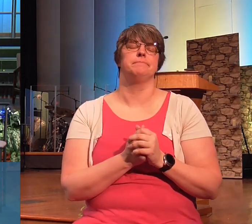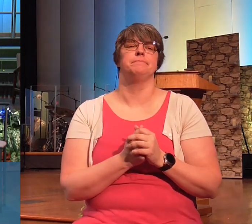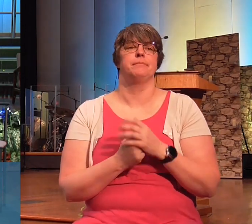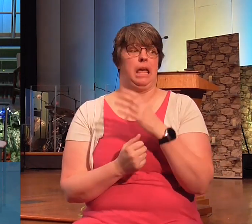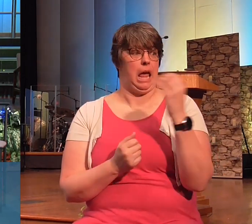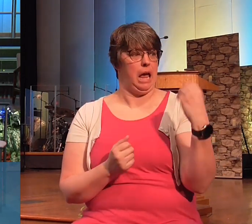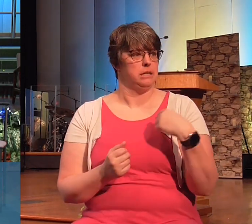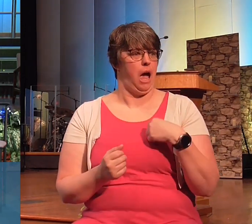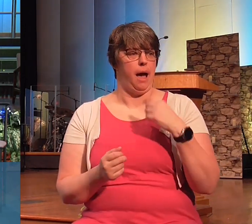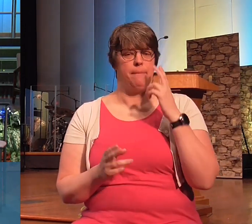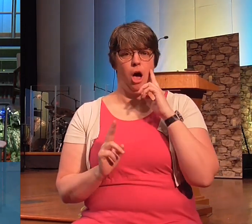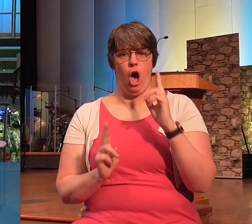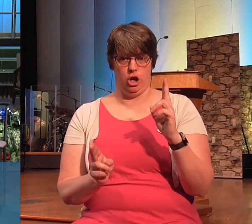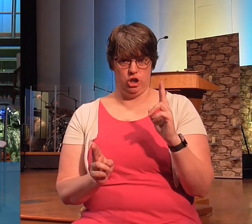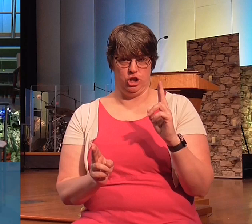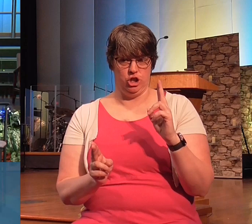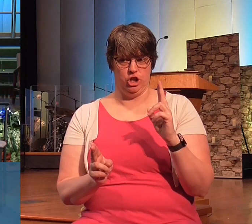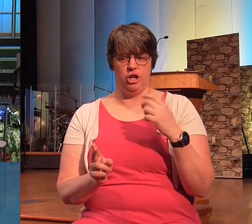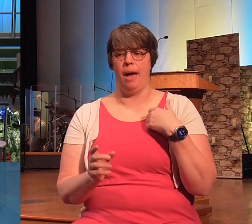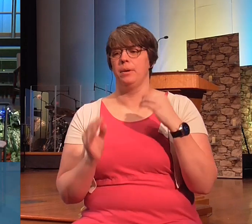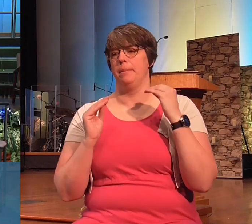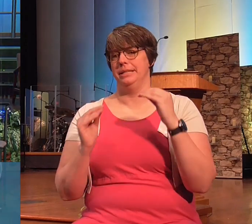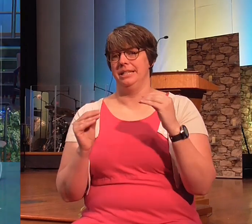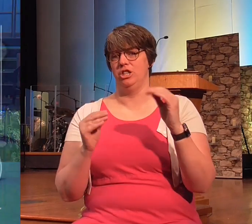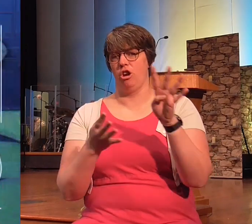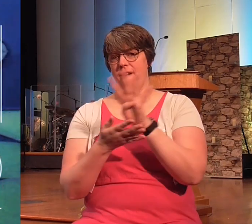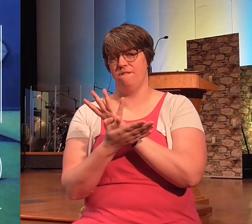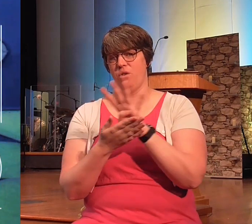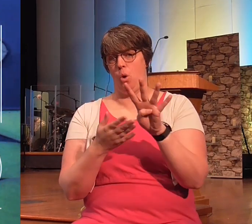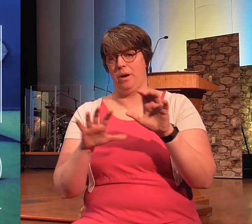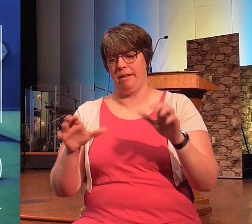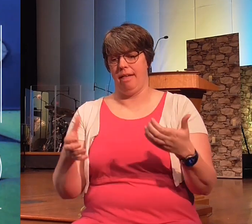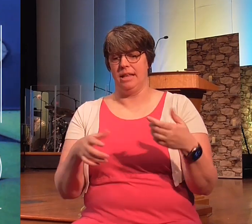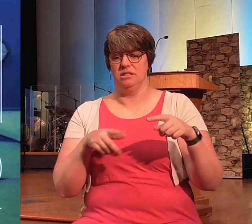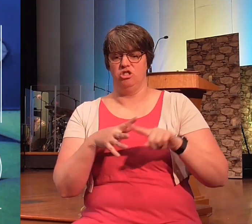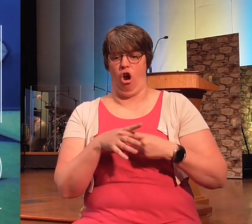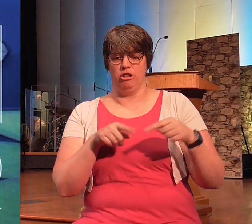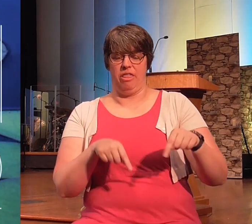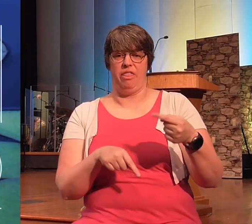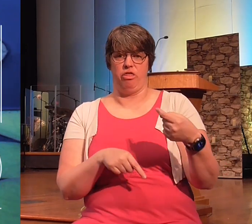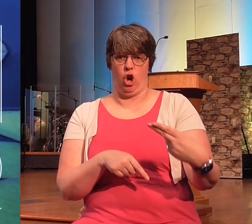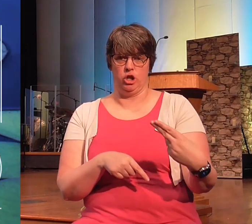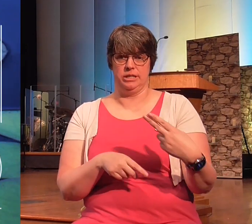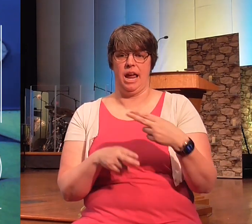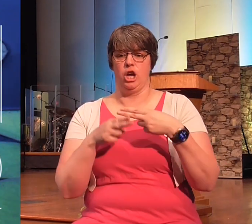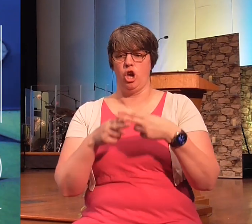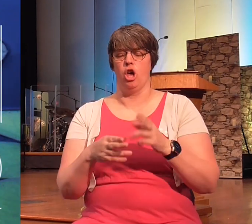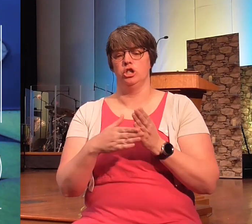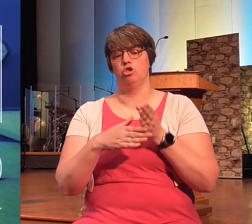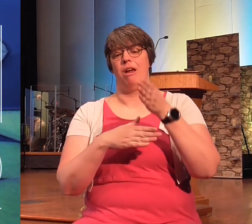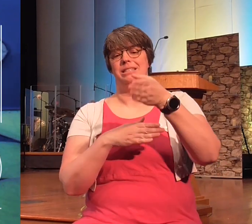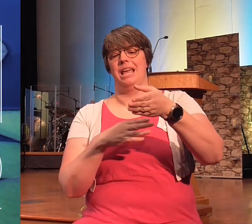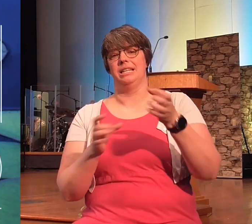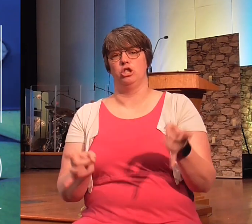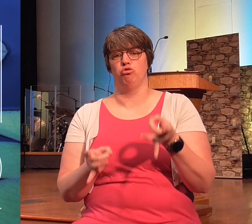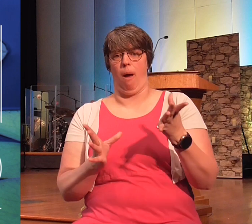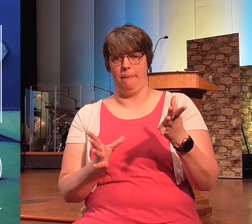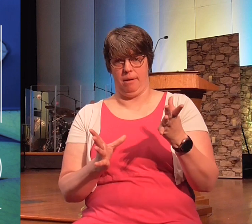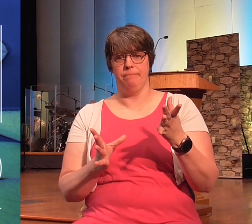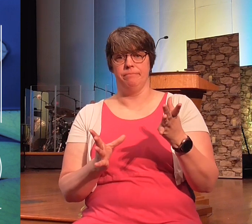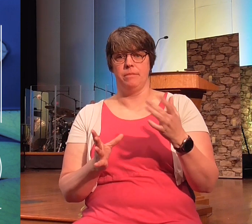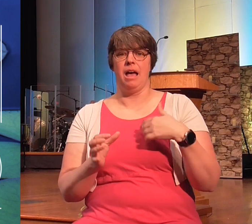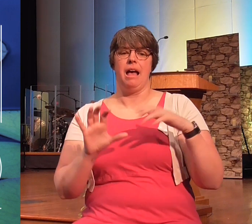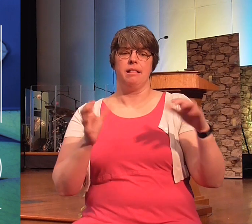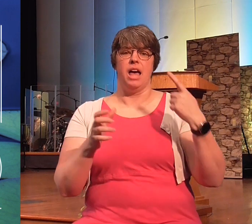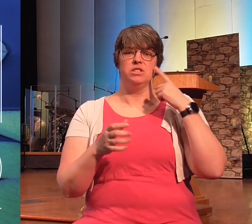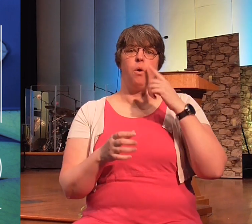I am honored to be teaching a 4-week class that starts this Thursday called Transcending Trauma. And this class is for